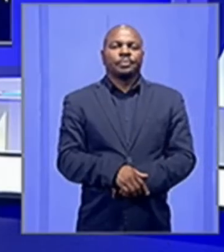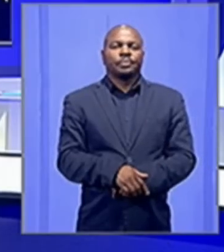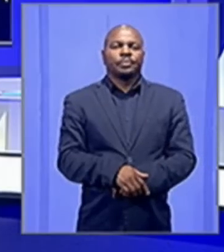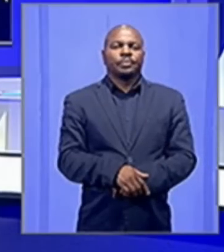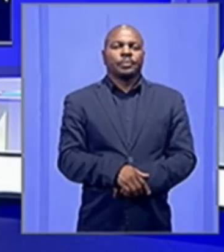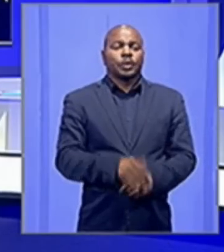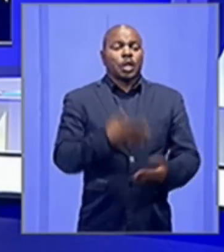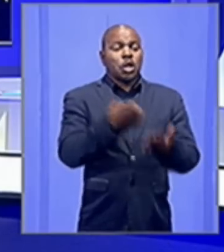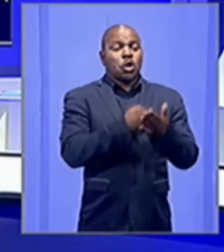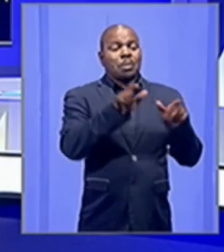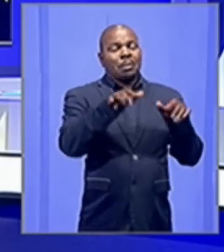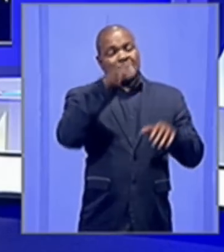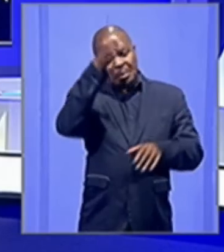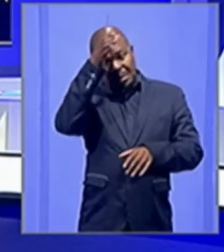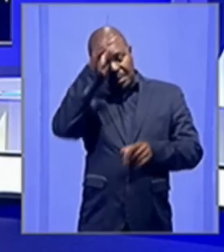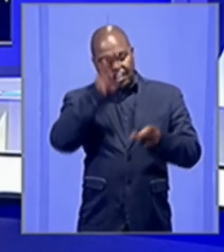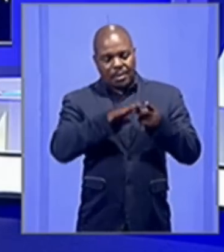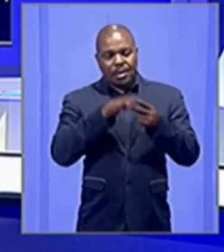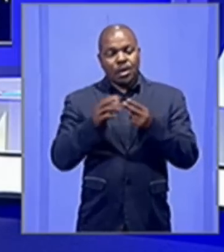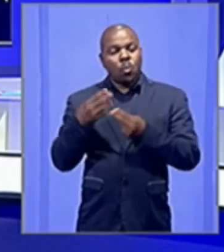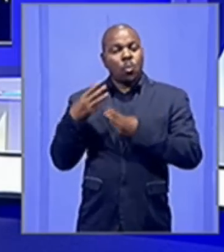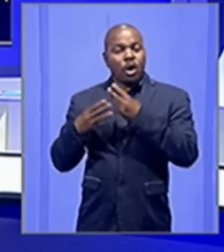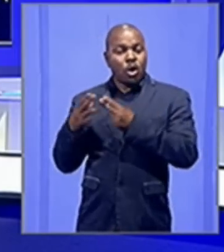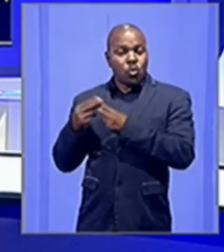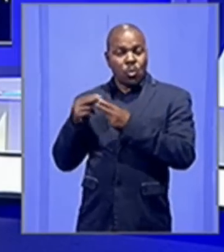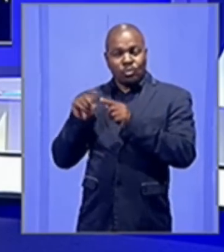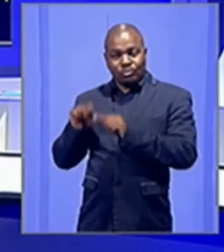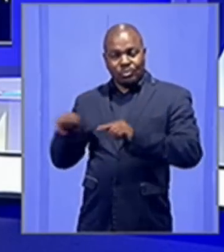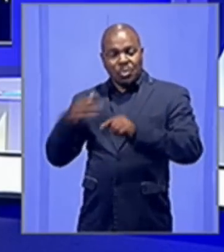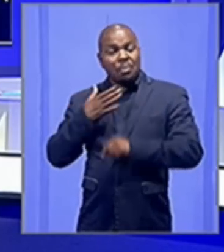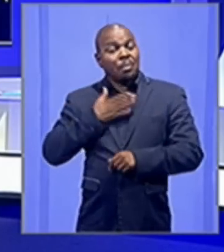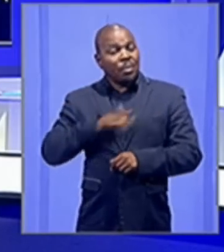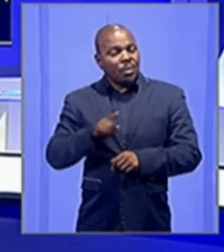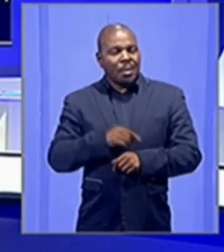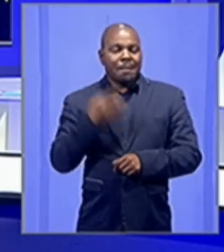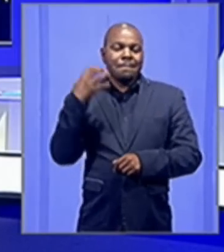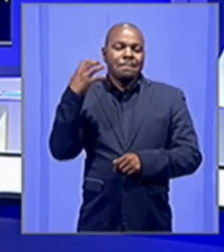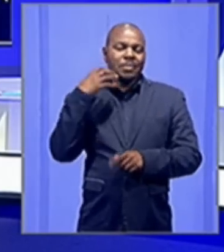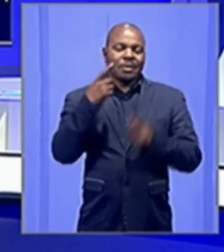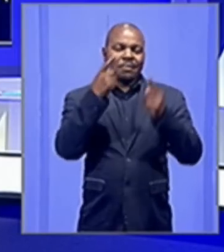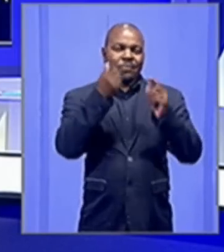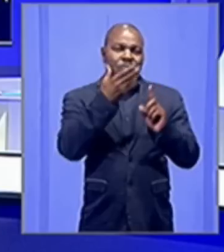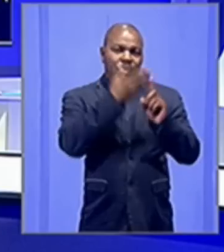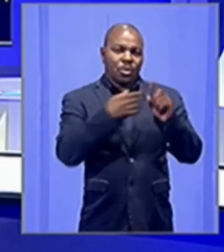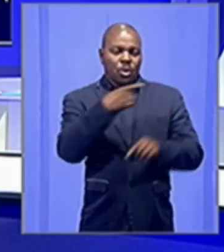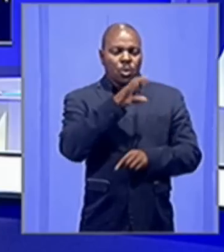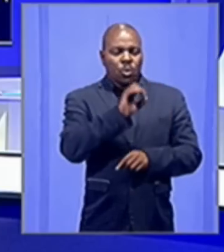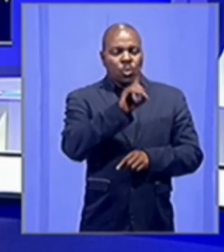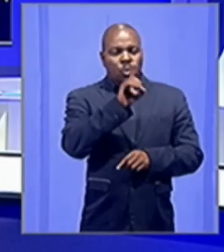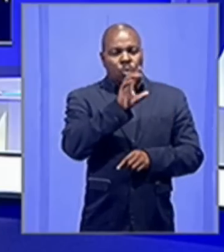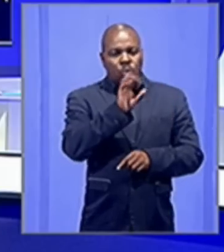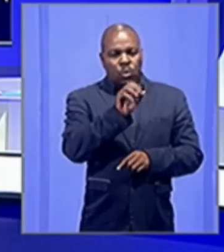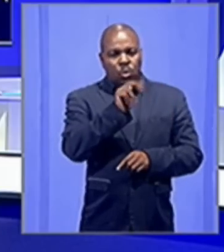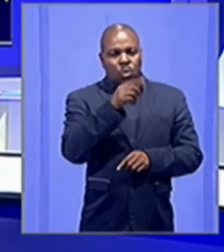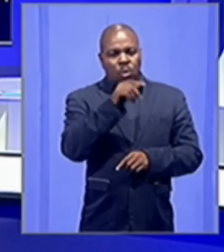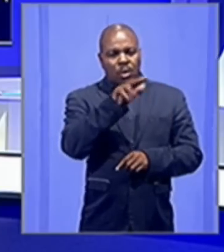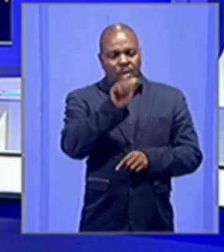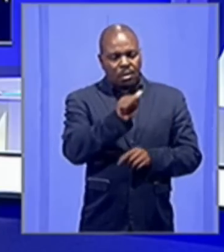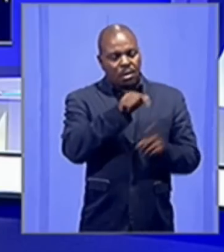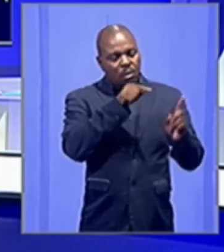Bora ikonomi le di-union tša bašomi ba nyaka tona ya matlotlo Enoch Kotongwana a bee dilo ka